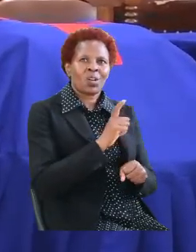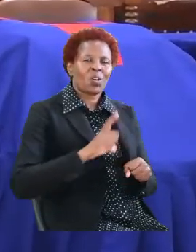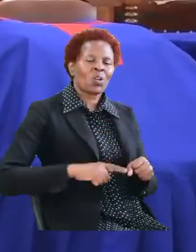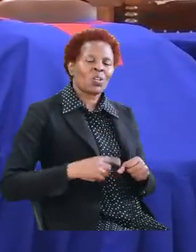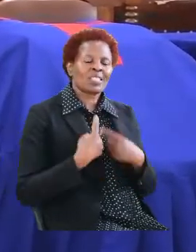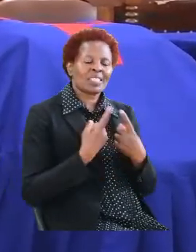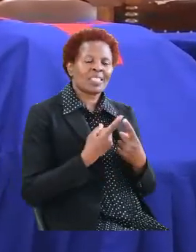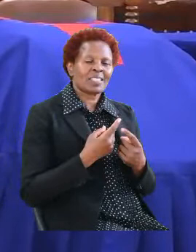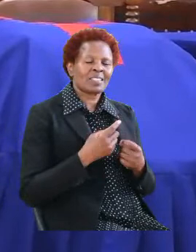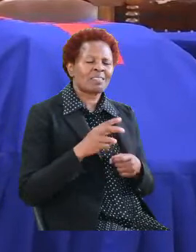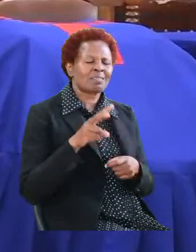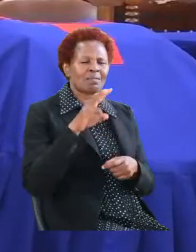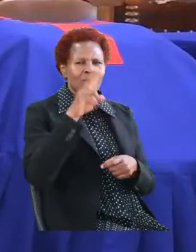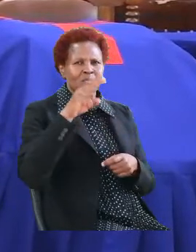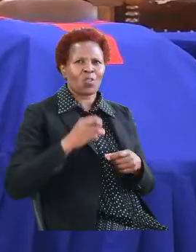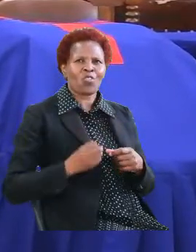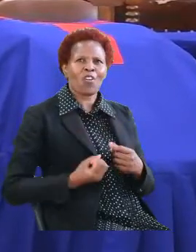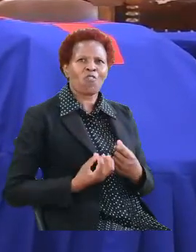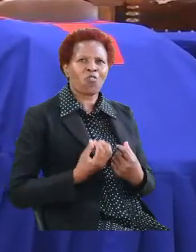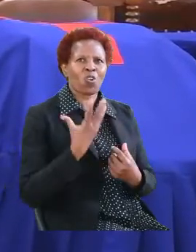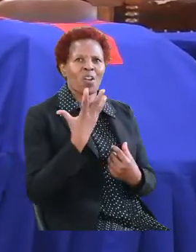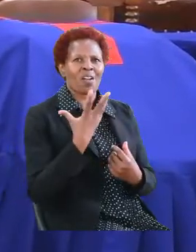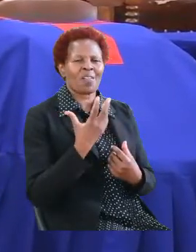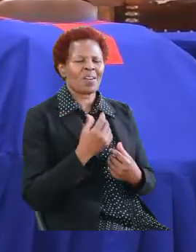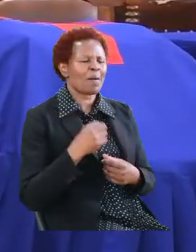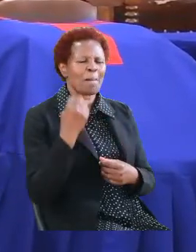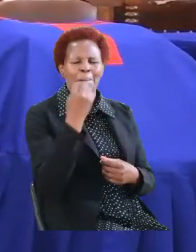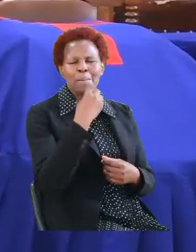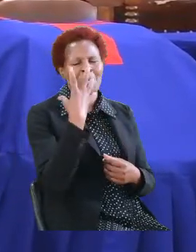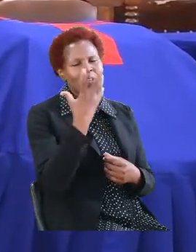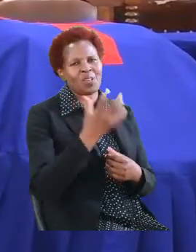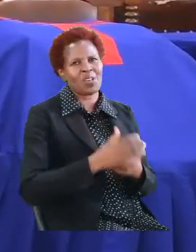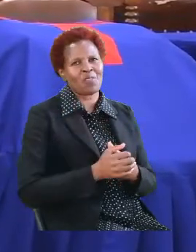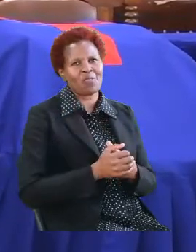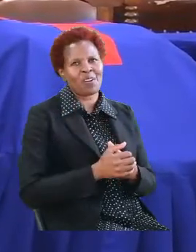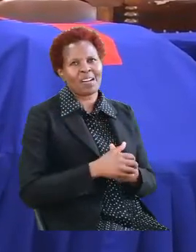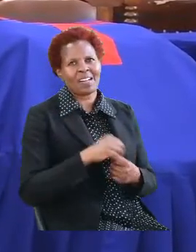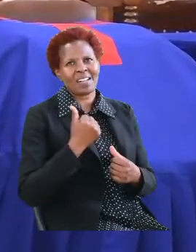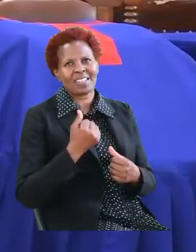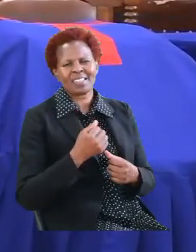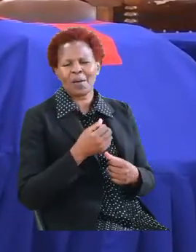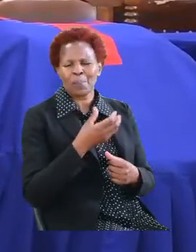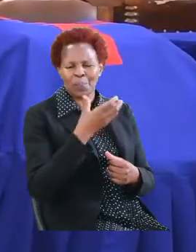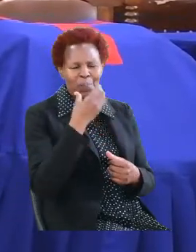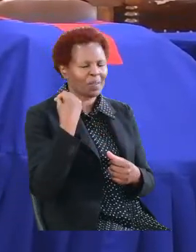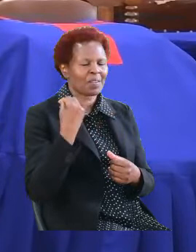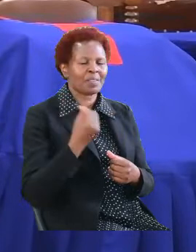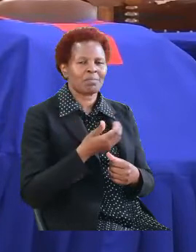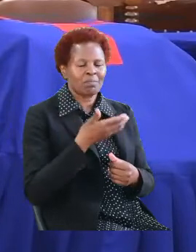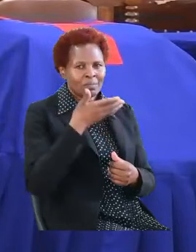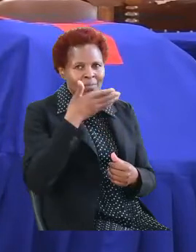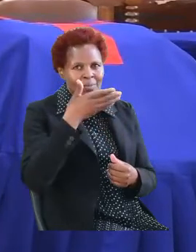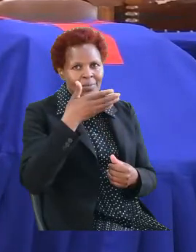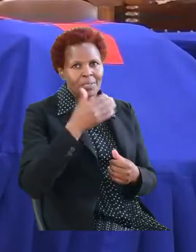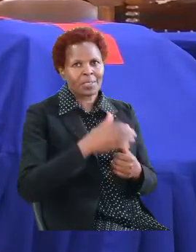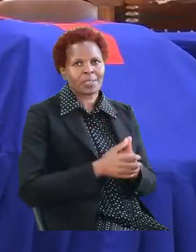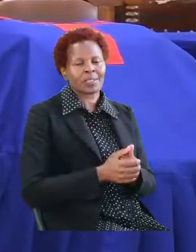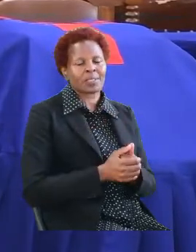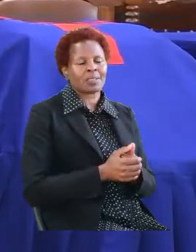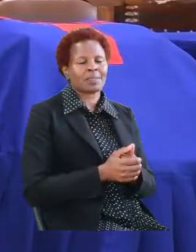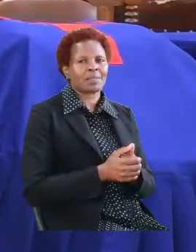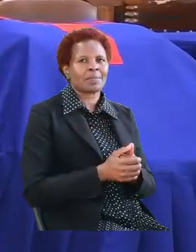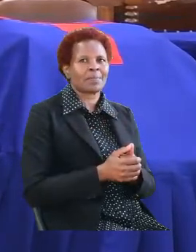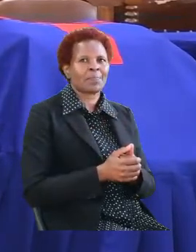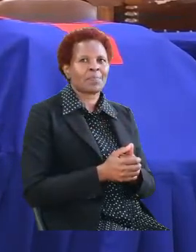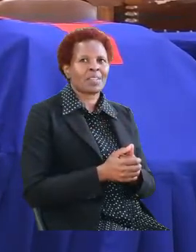says, look at the flowers in the field. Some are so beautiful. Some have got the best scent. You know,